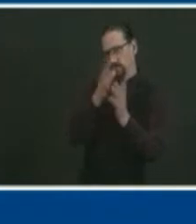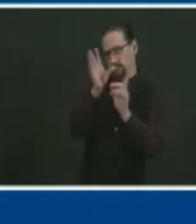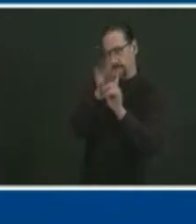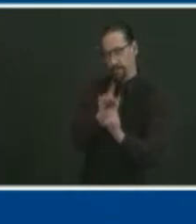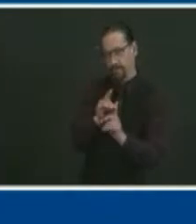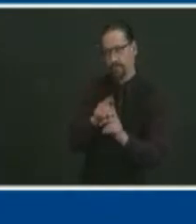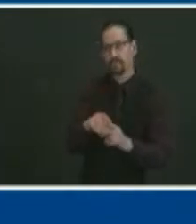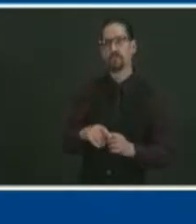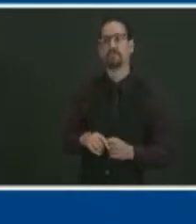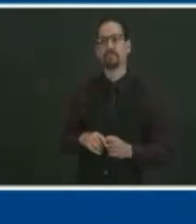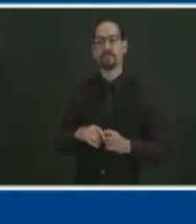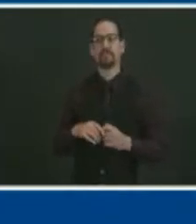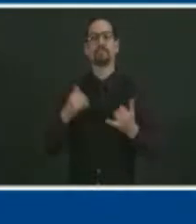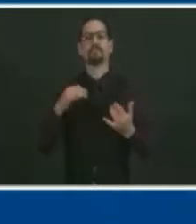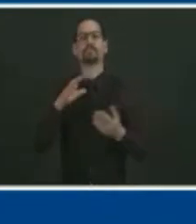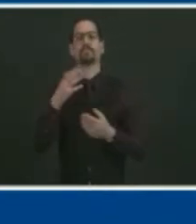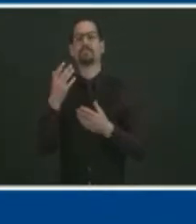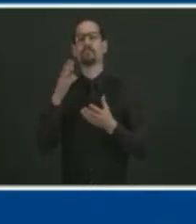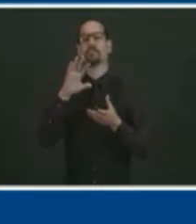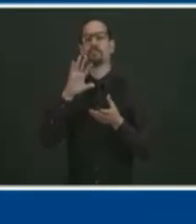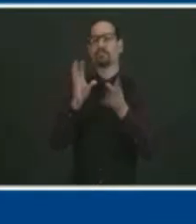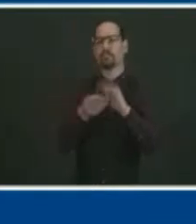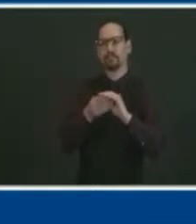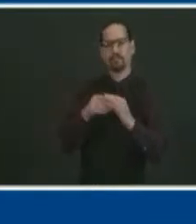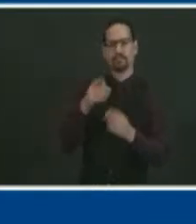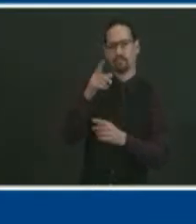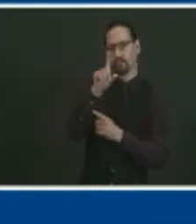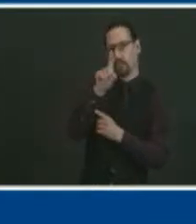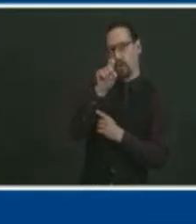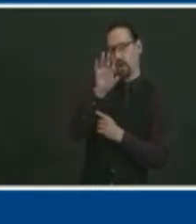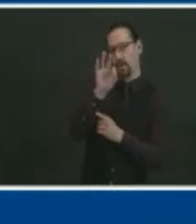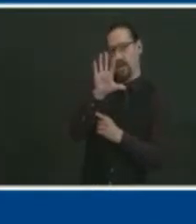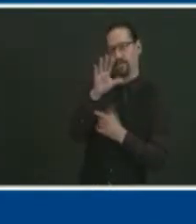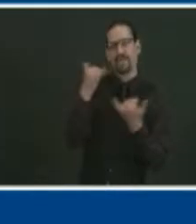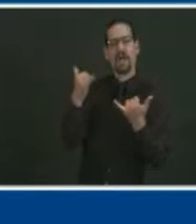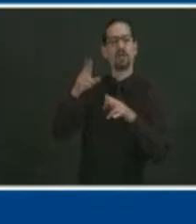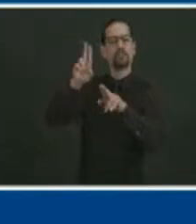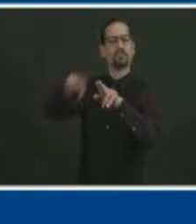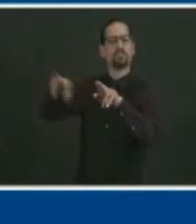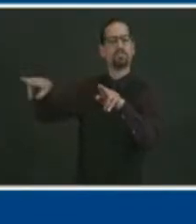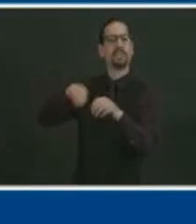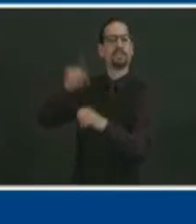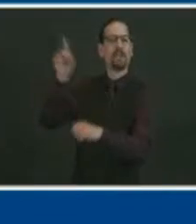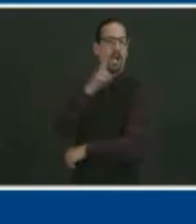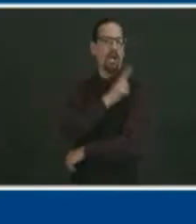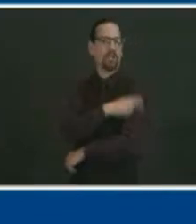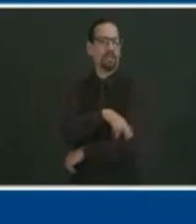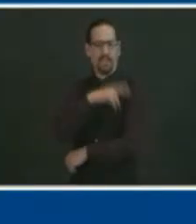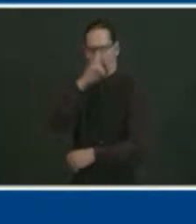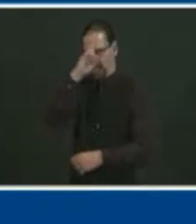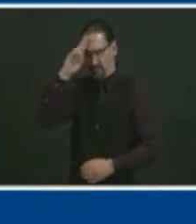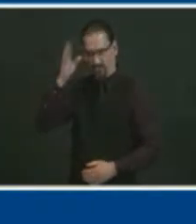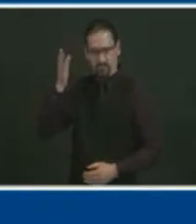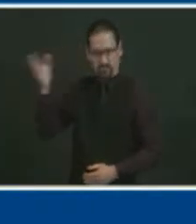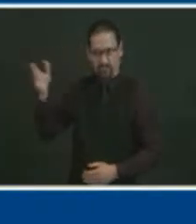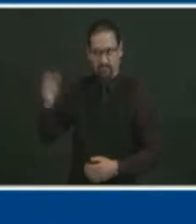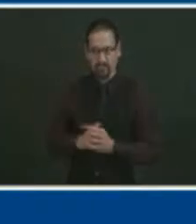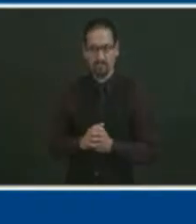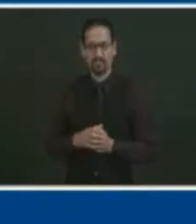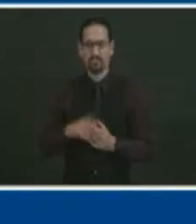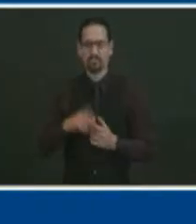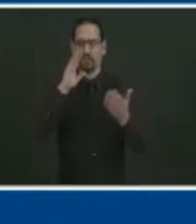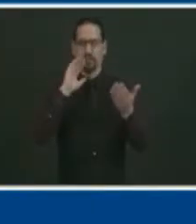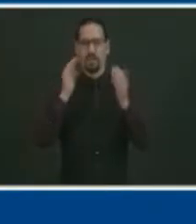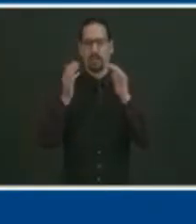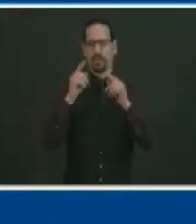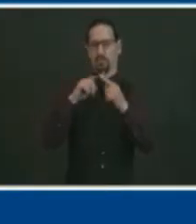people with COVID-19 currently hospitalized in Rhode Island. This compares to the 219